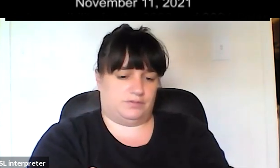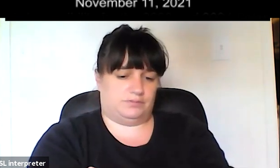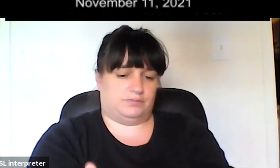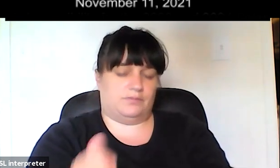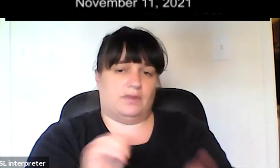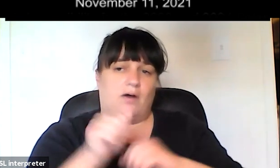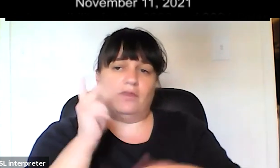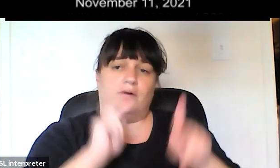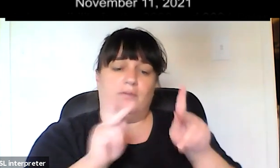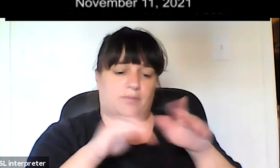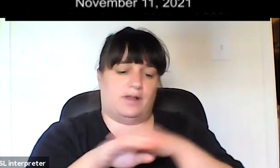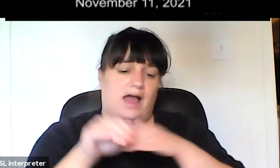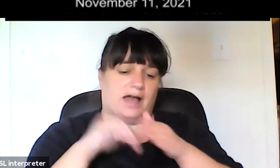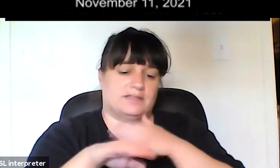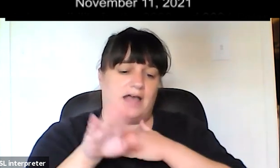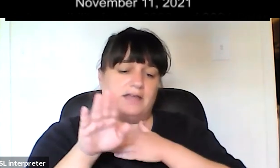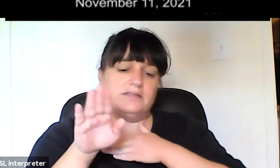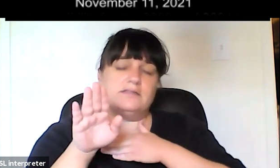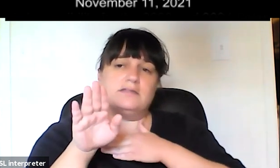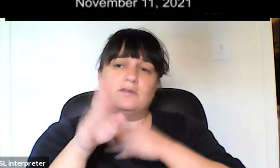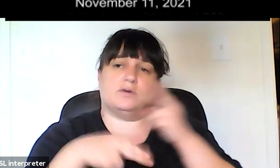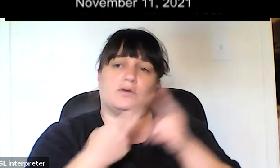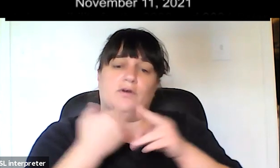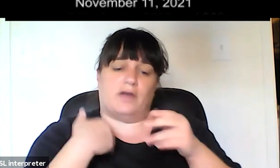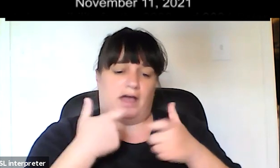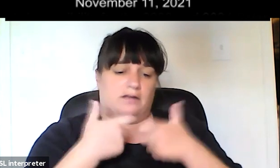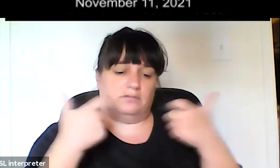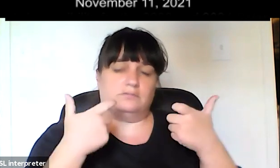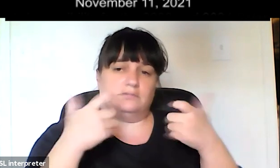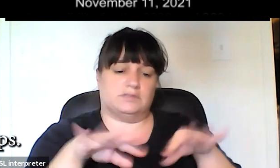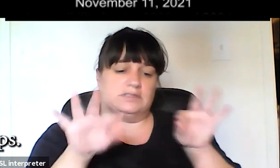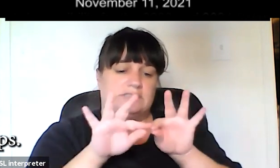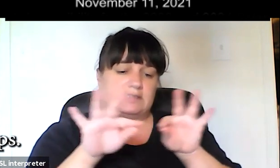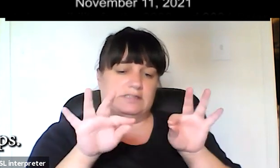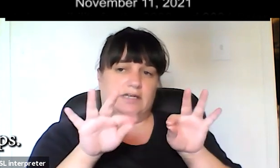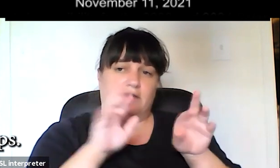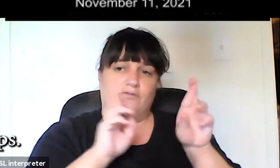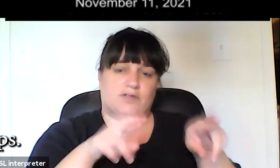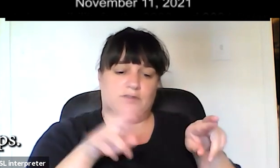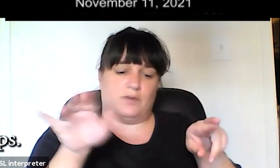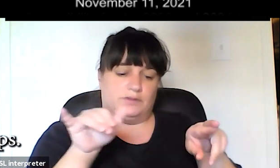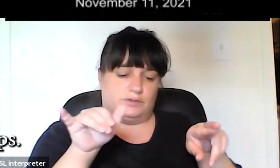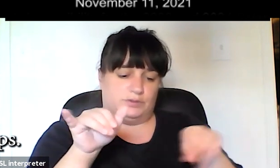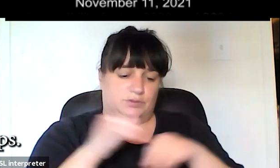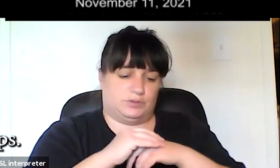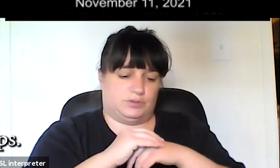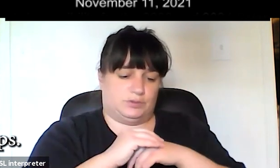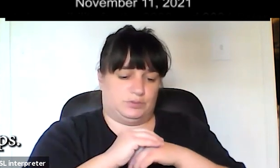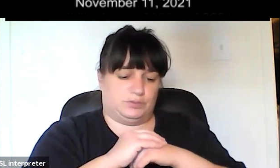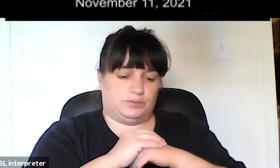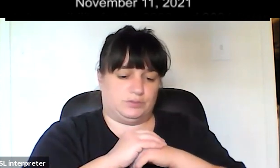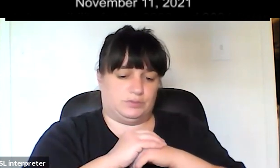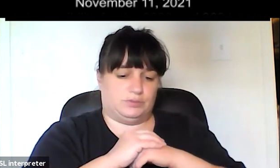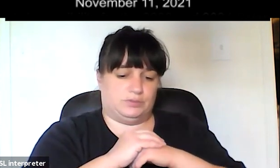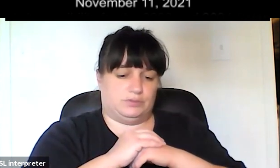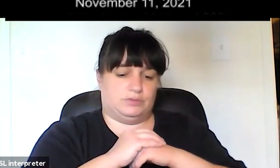access information of the universe had a large significant response as well in the non-BVI group,